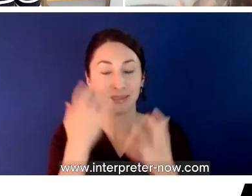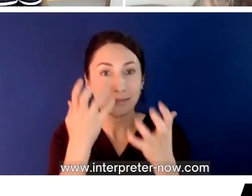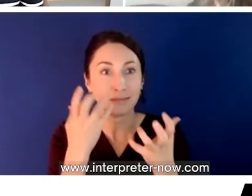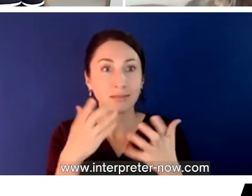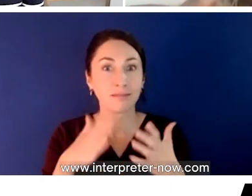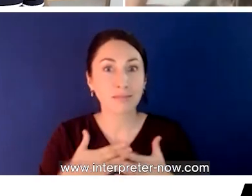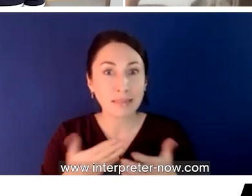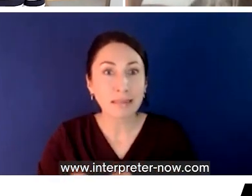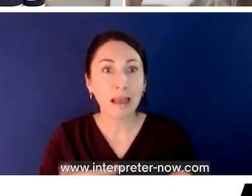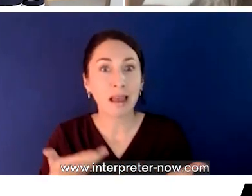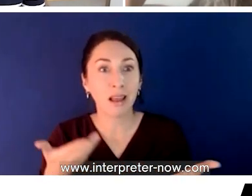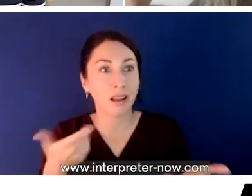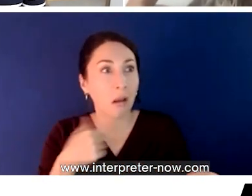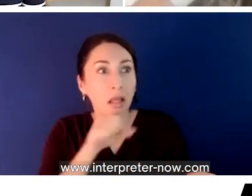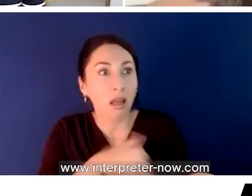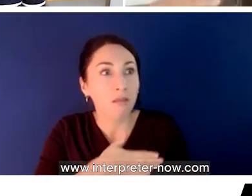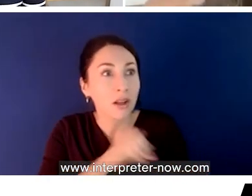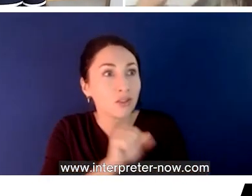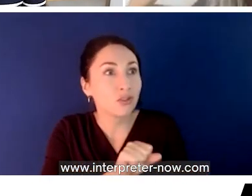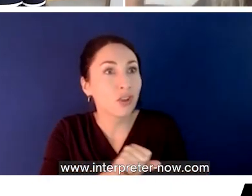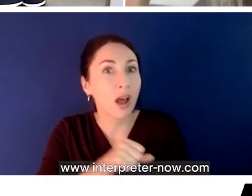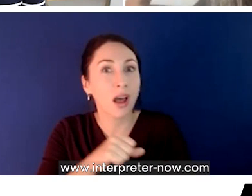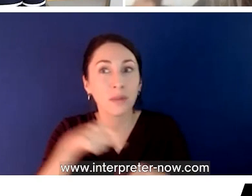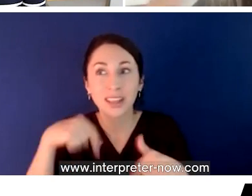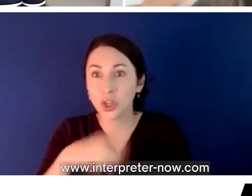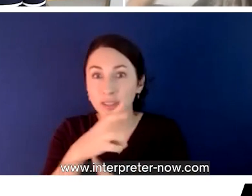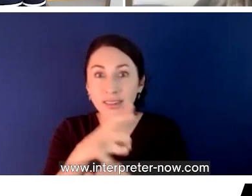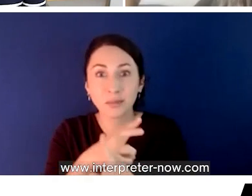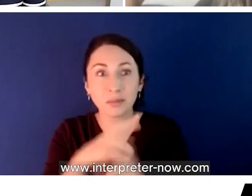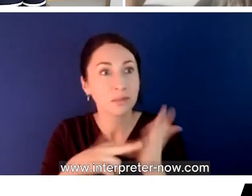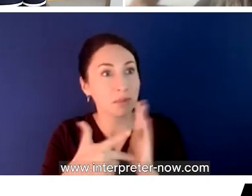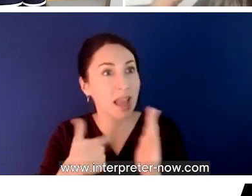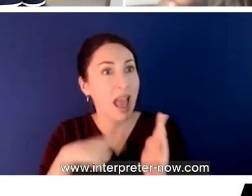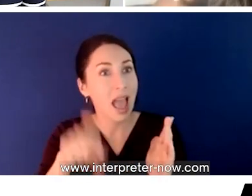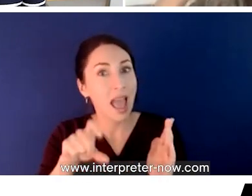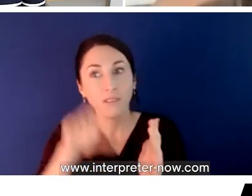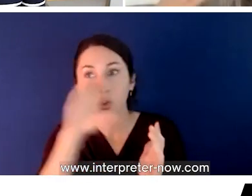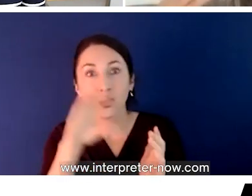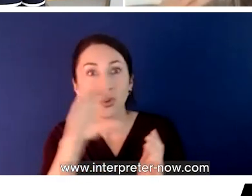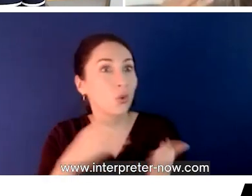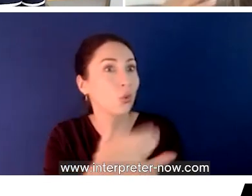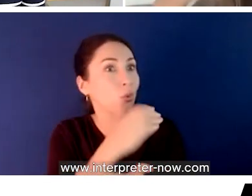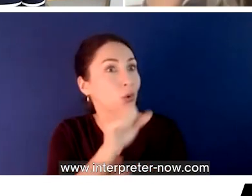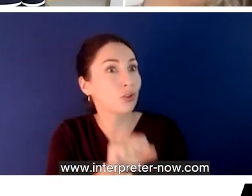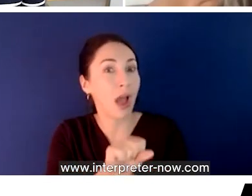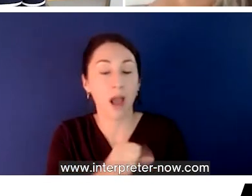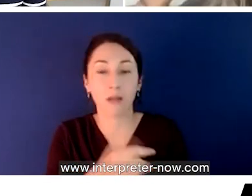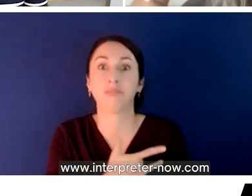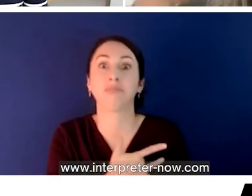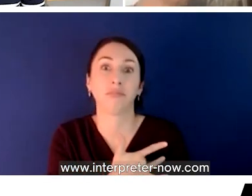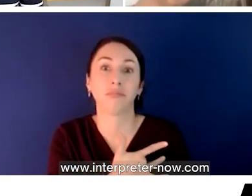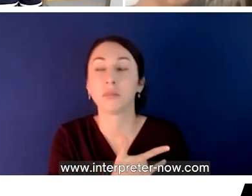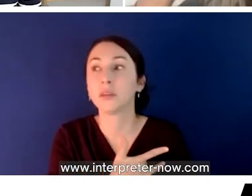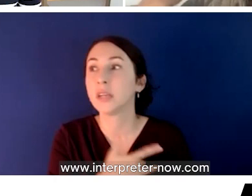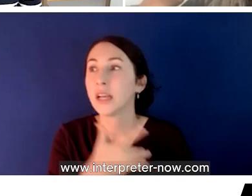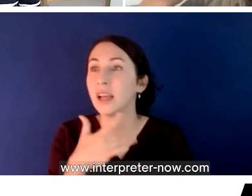right? Wow. And she's like, I've loved my job here for the past 6 months. I don't want to have to find a new job. Am I going to have to find a new job? Right. So she's stricken, one.